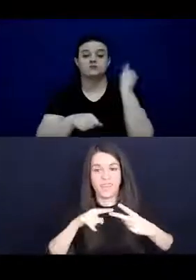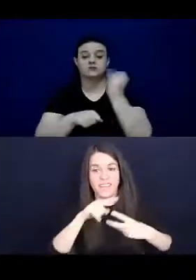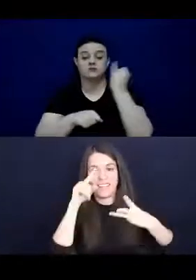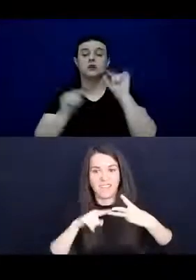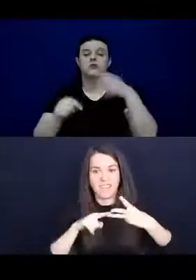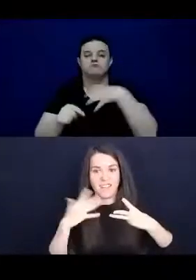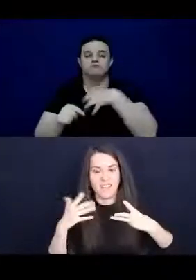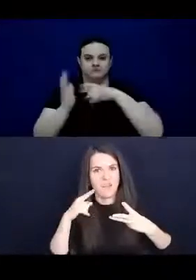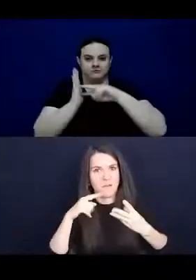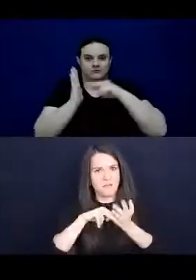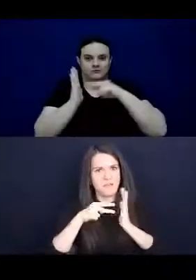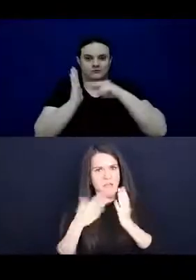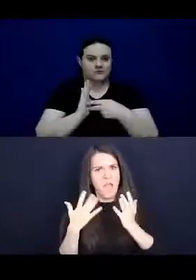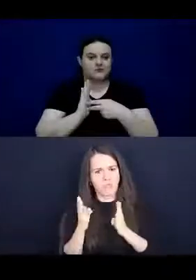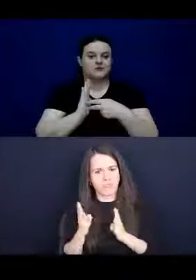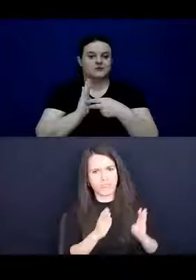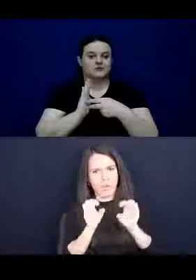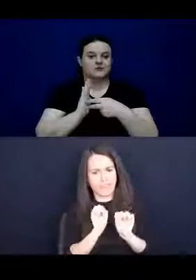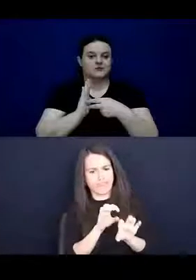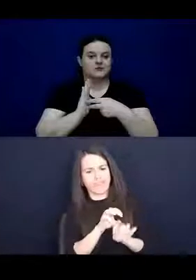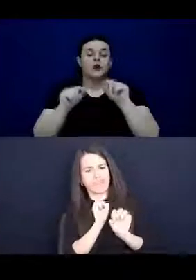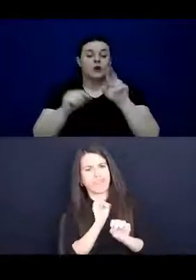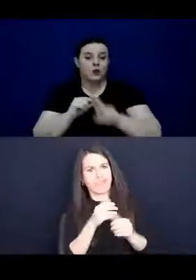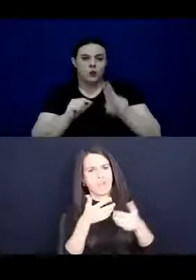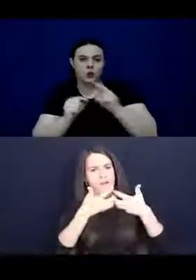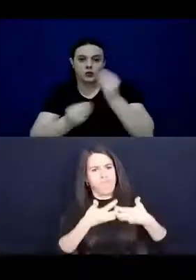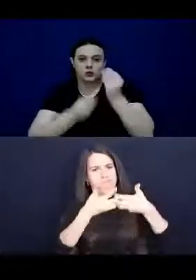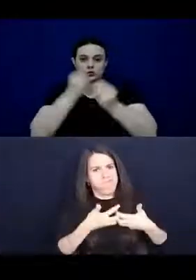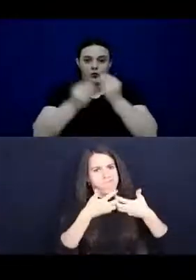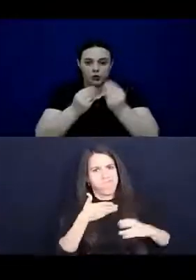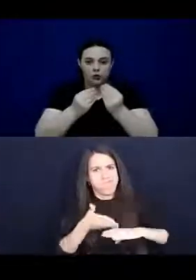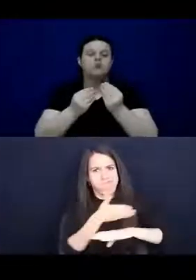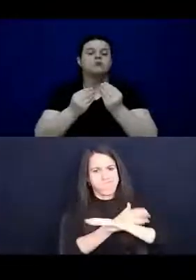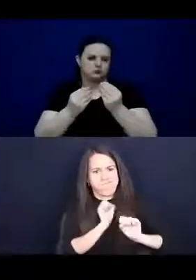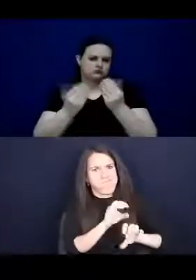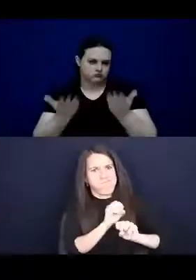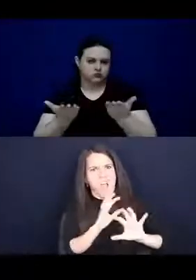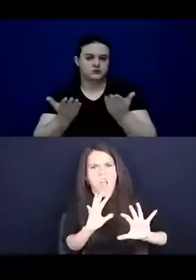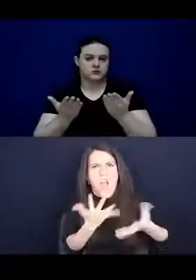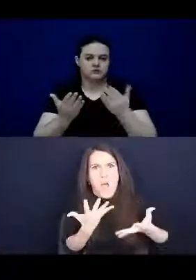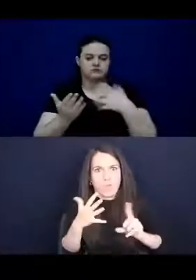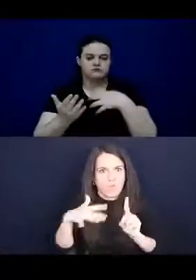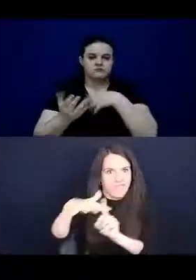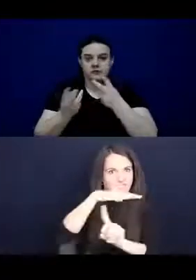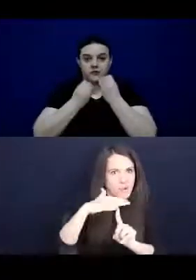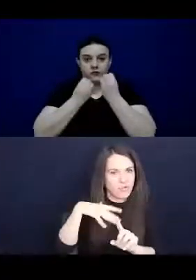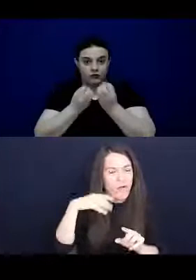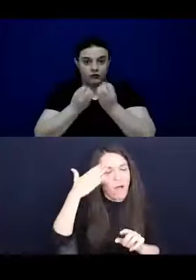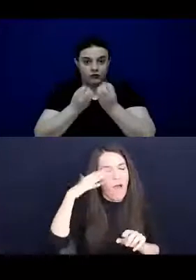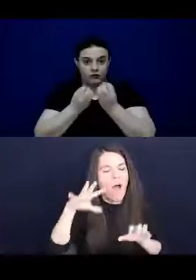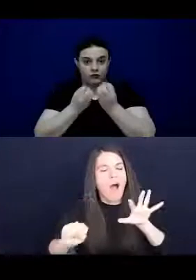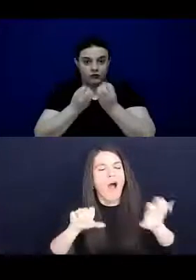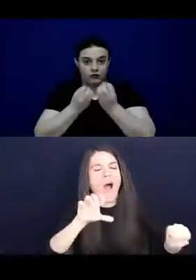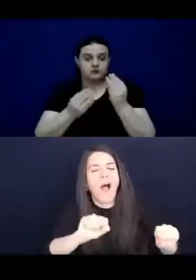that can be used to help inform the sensor information, the information we take from the environment, and communicate to the